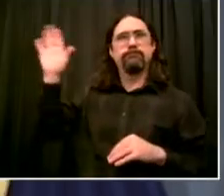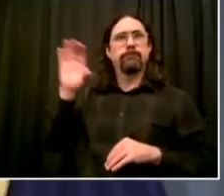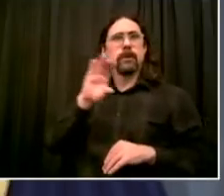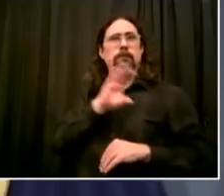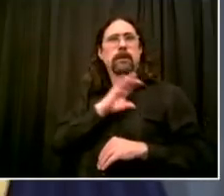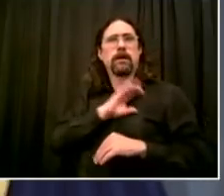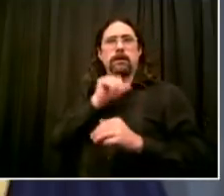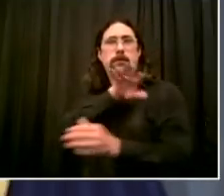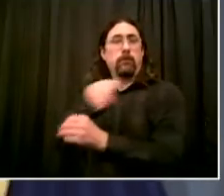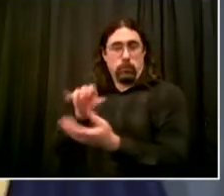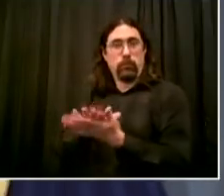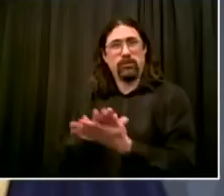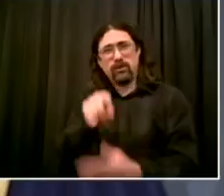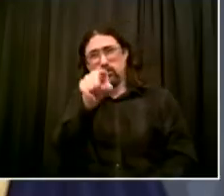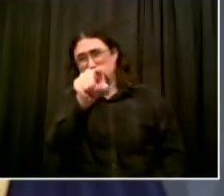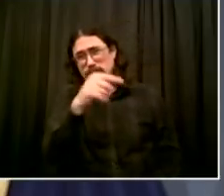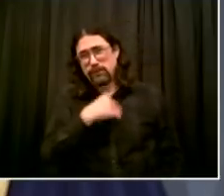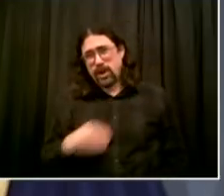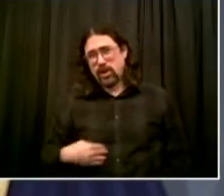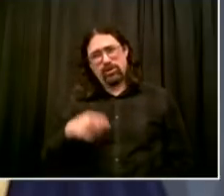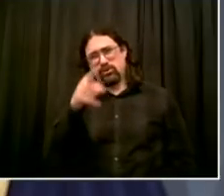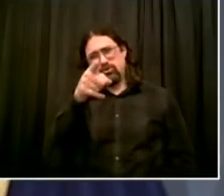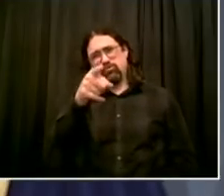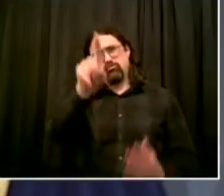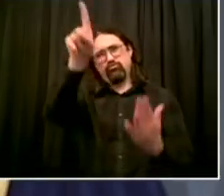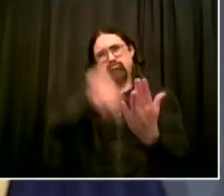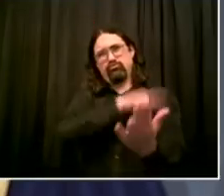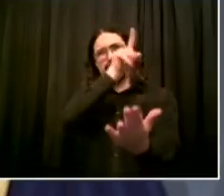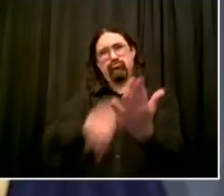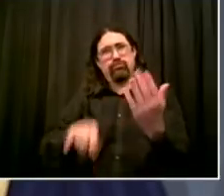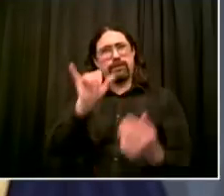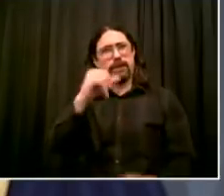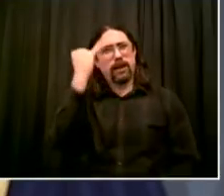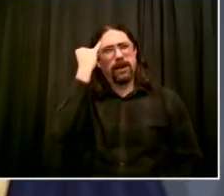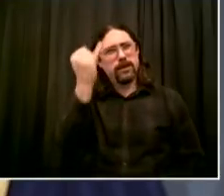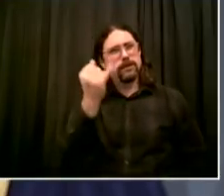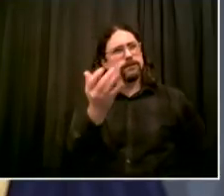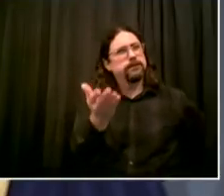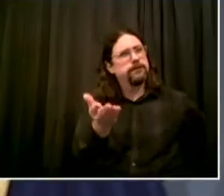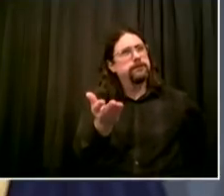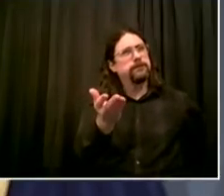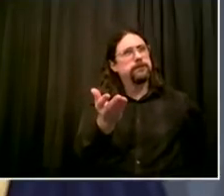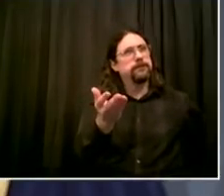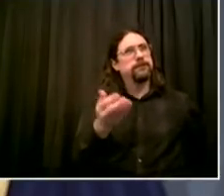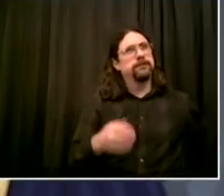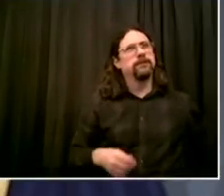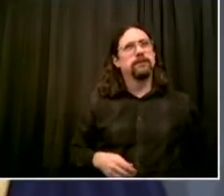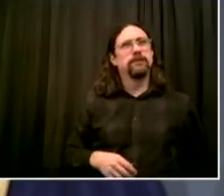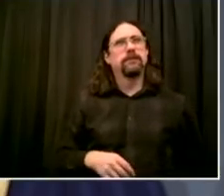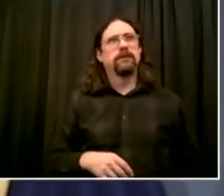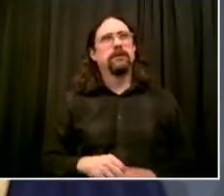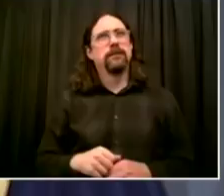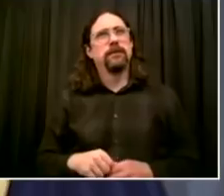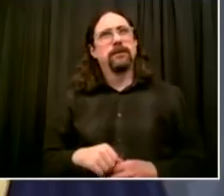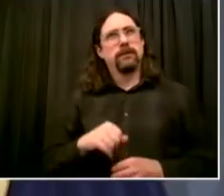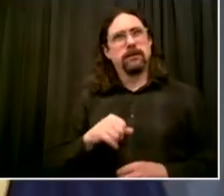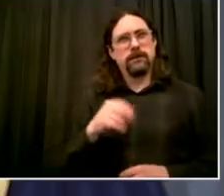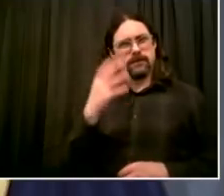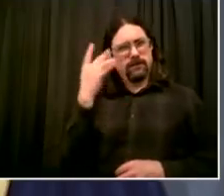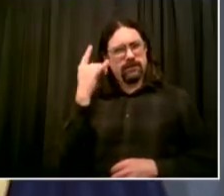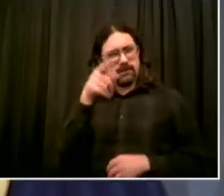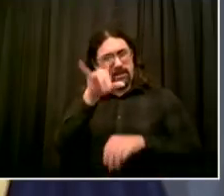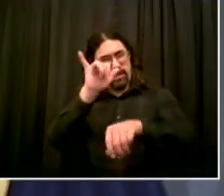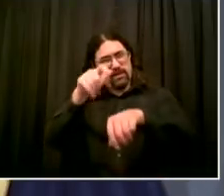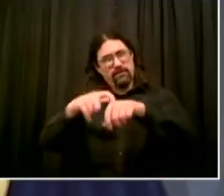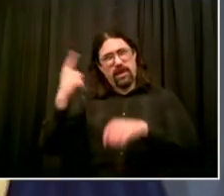control school safety and whether you're reconsidering that position. Alice, a very important question. It's also, again, it's a topic that